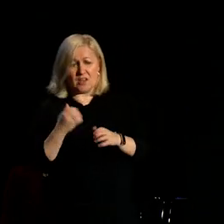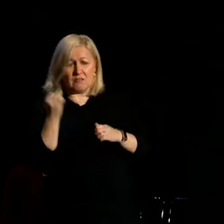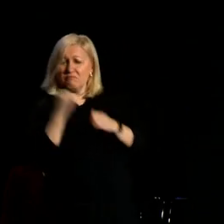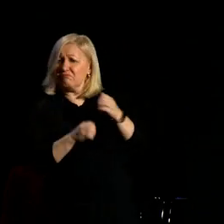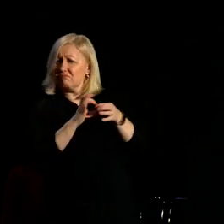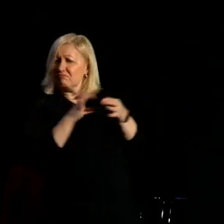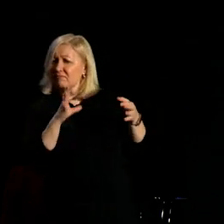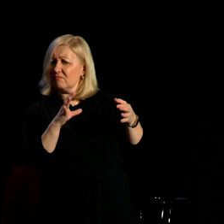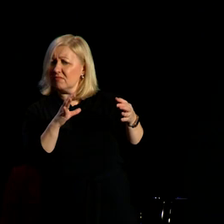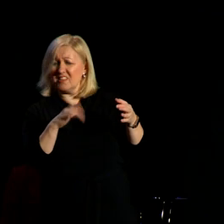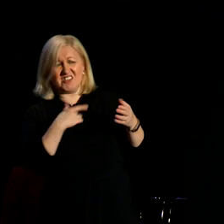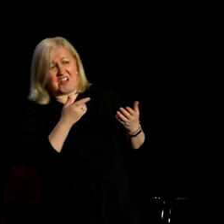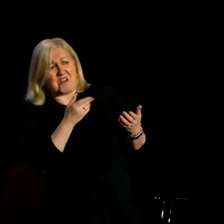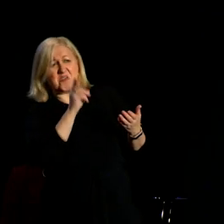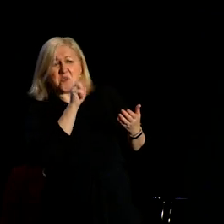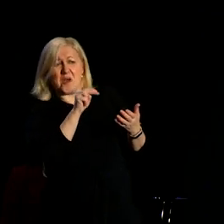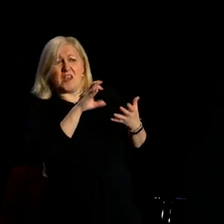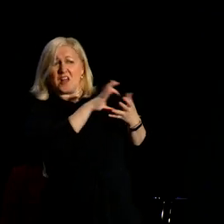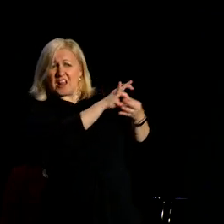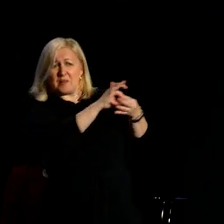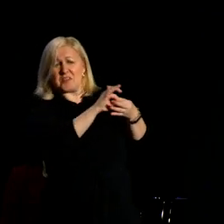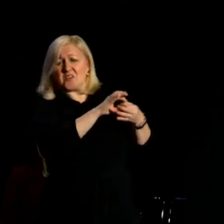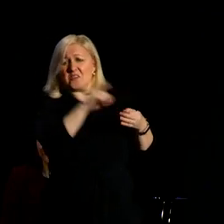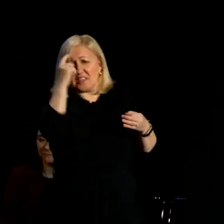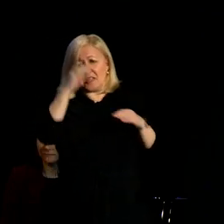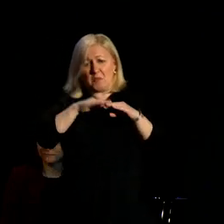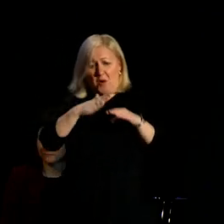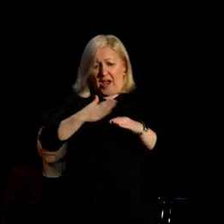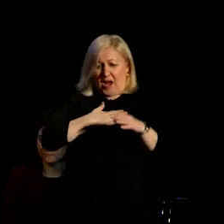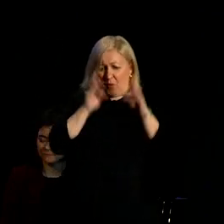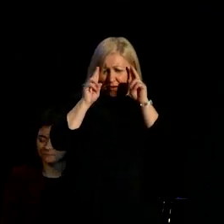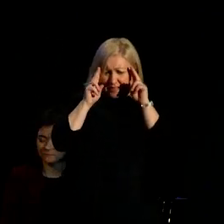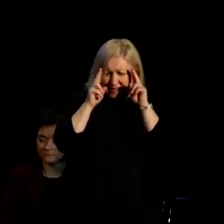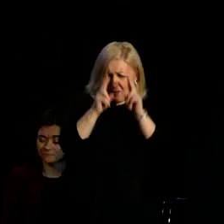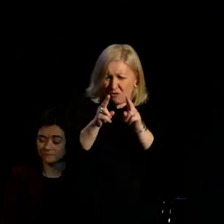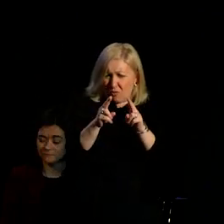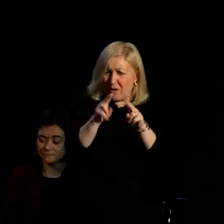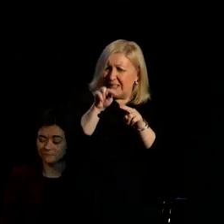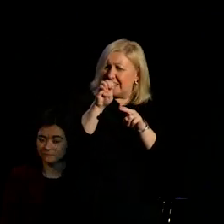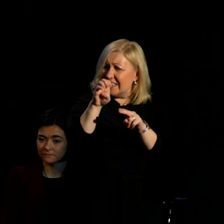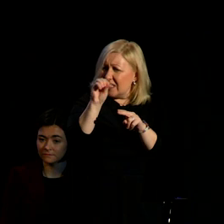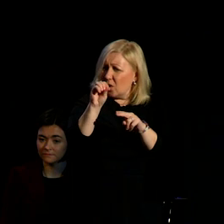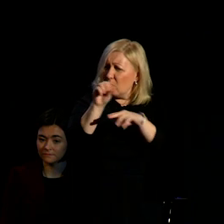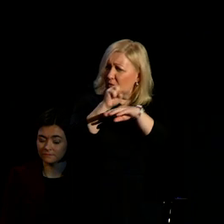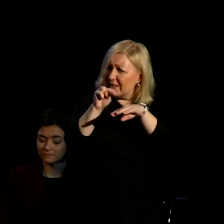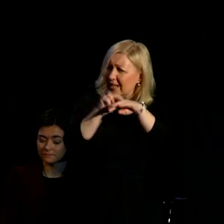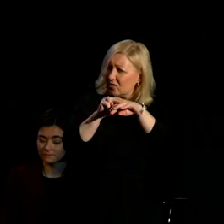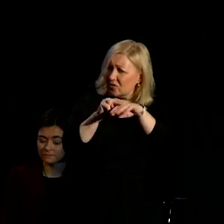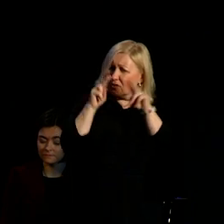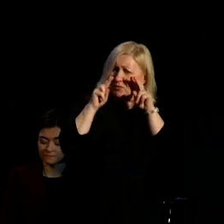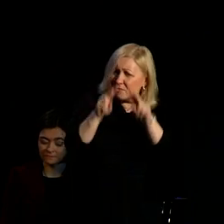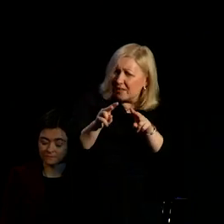repudiating this multilateral order, pursuing narrow neo-nationalist agendas. This decision is